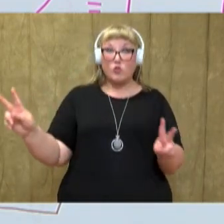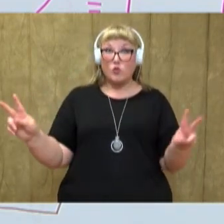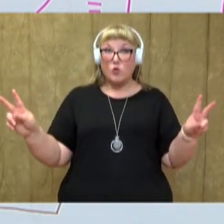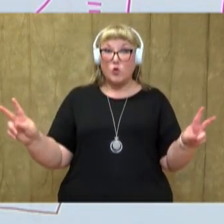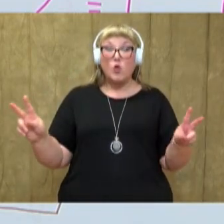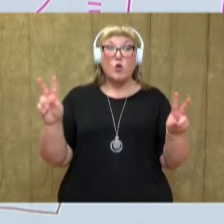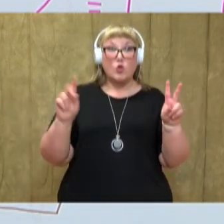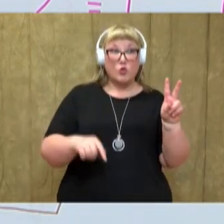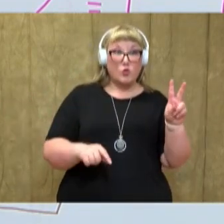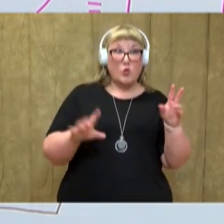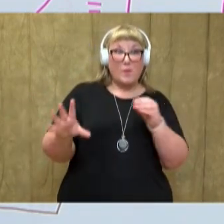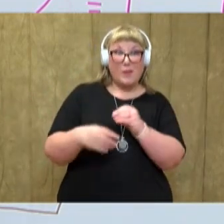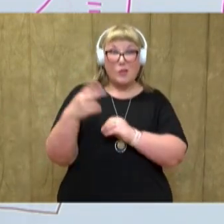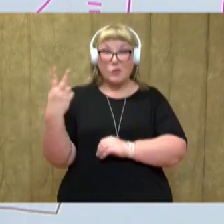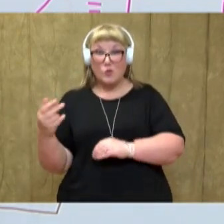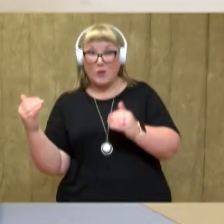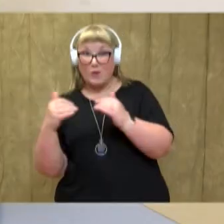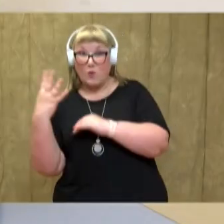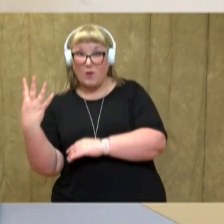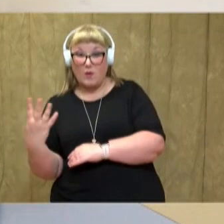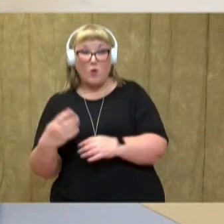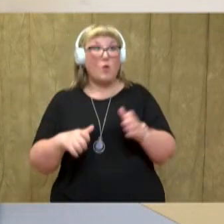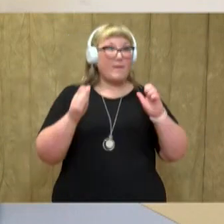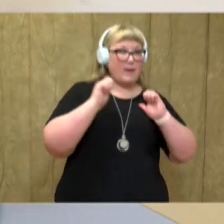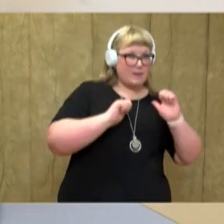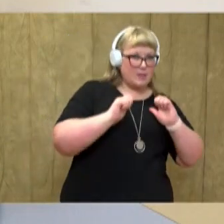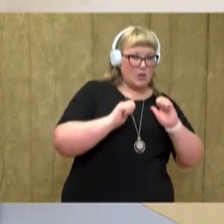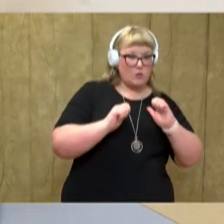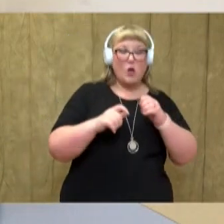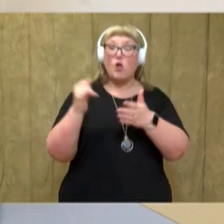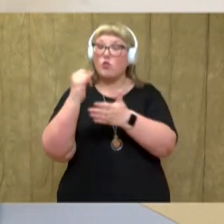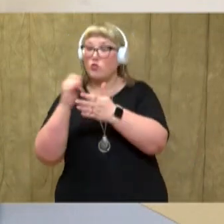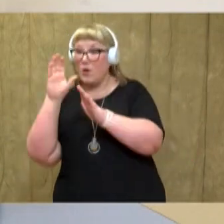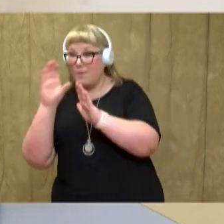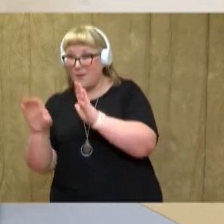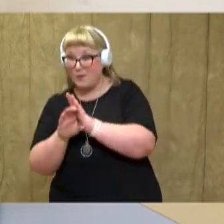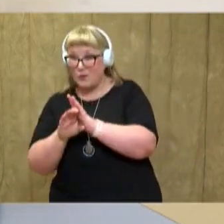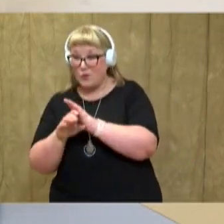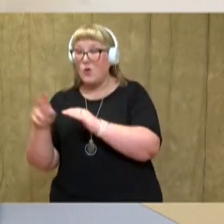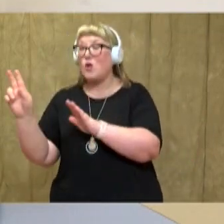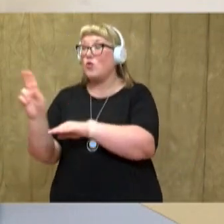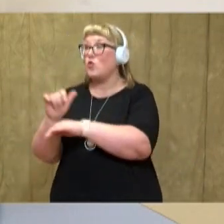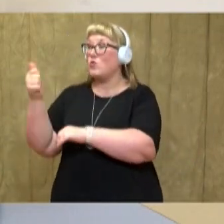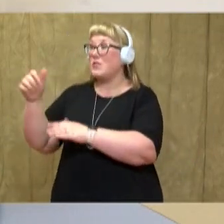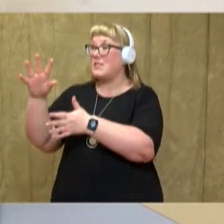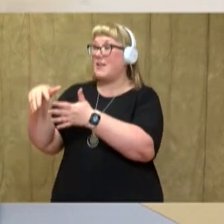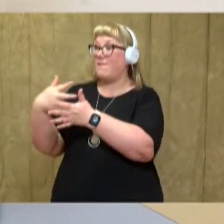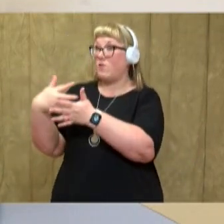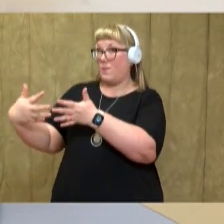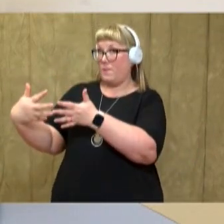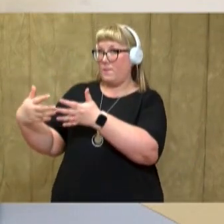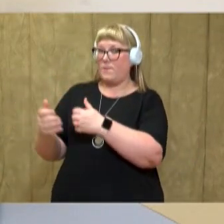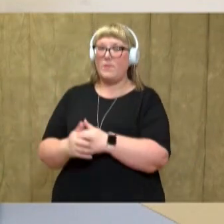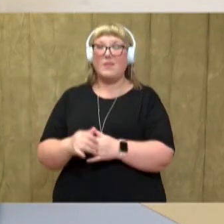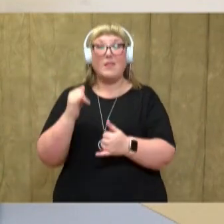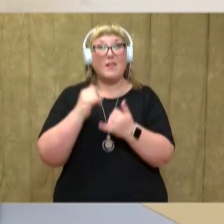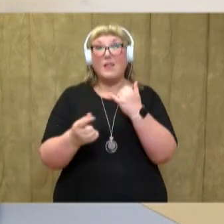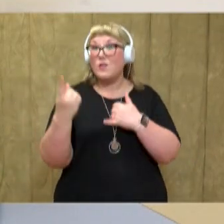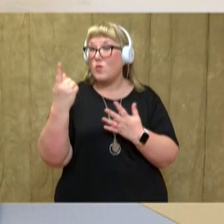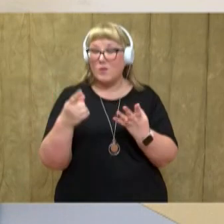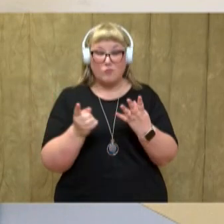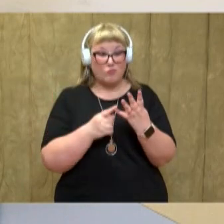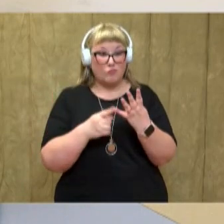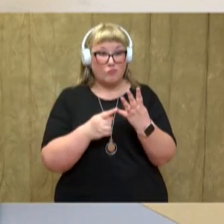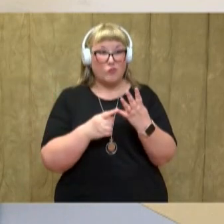by acting it out, drawing a picture, and using our tin frame. Our last strategy is using our